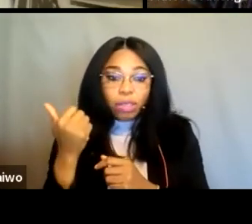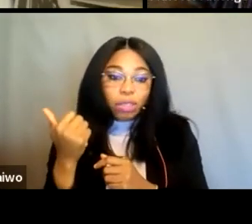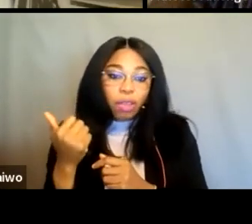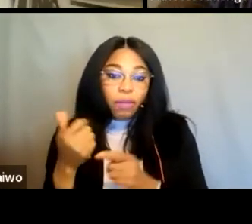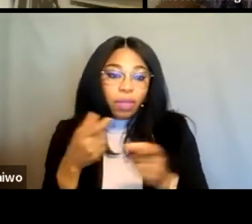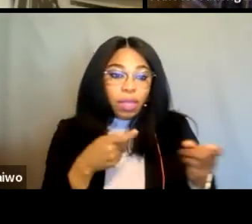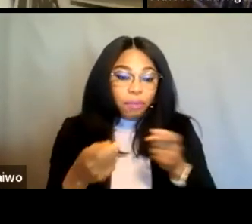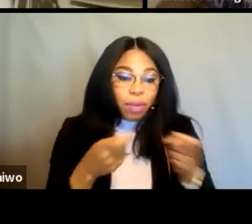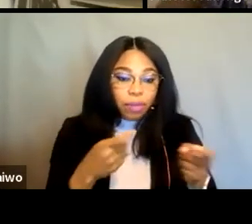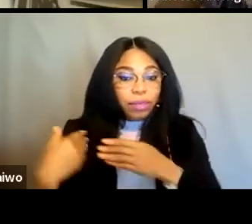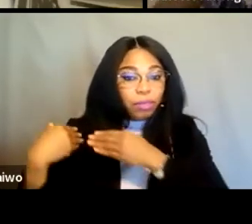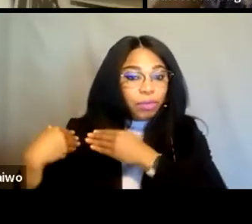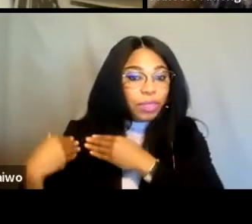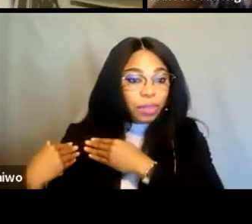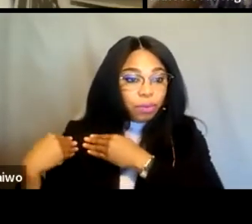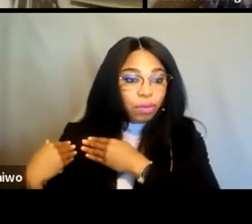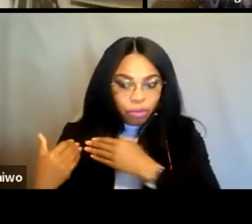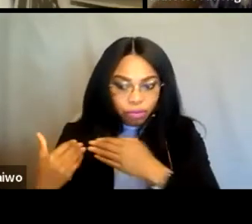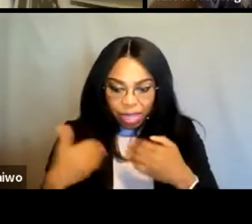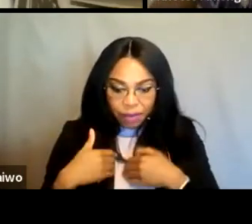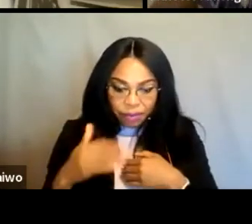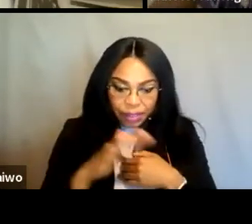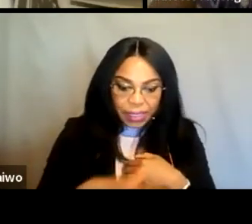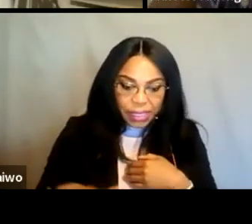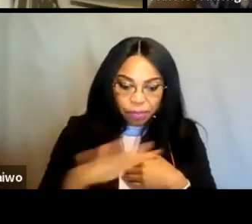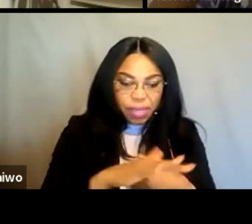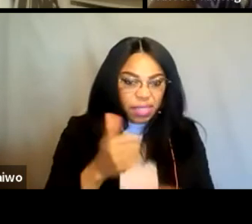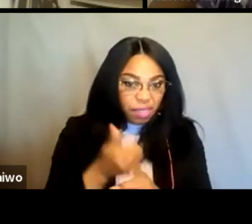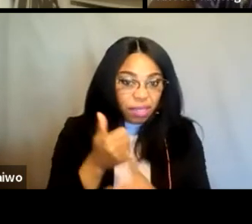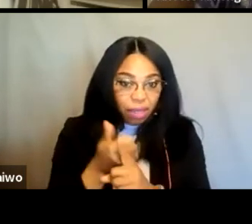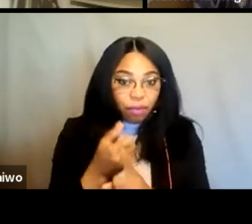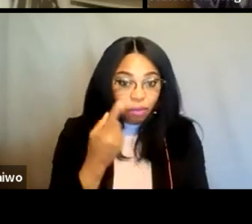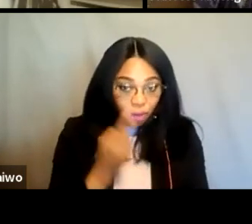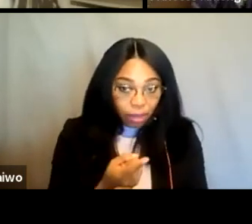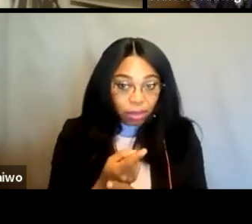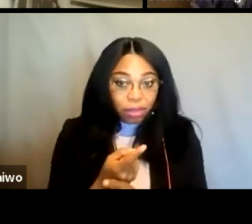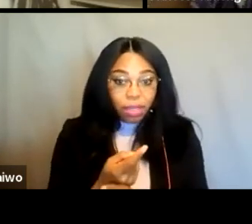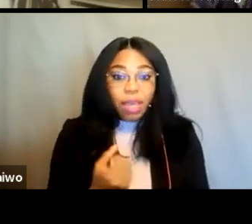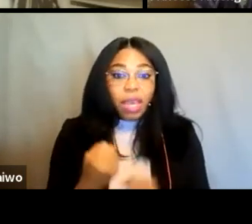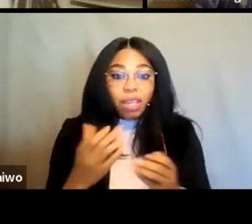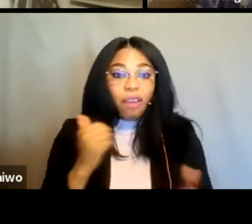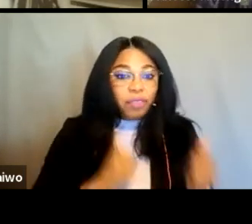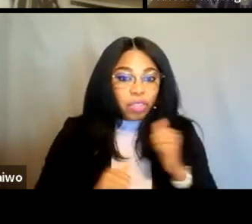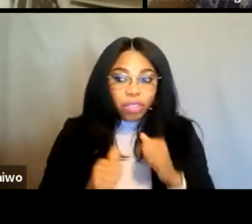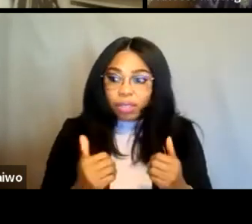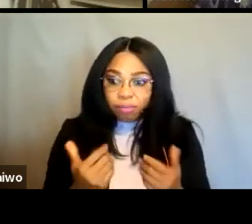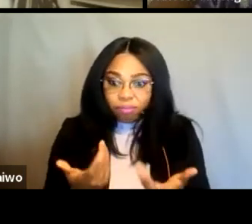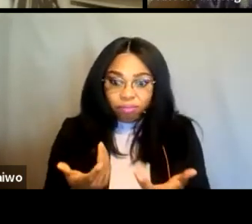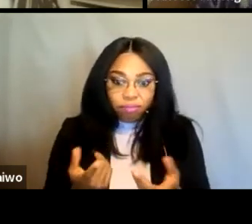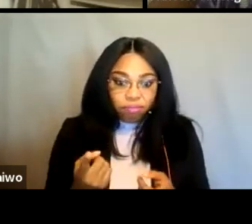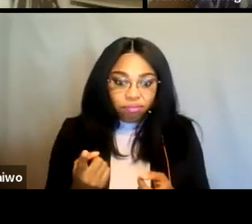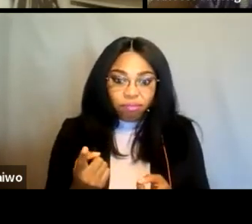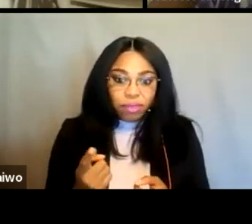managerial responsibility of having a space itself, right? A lot of theaters